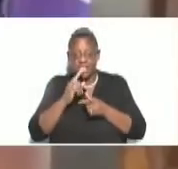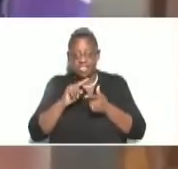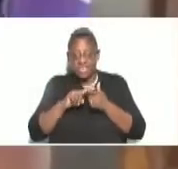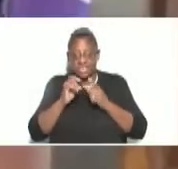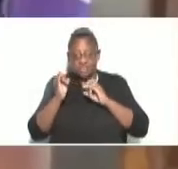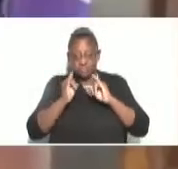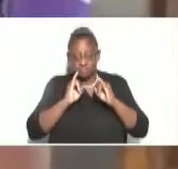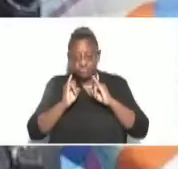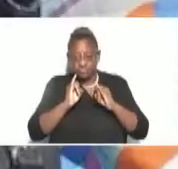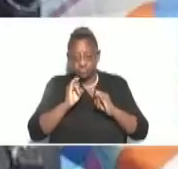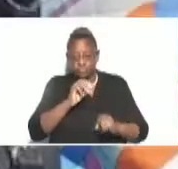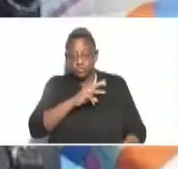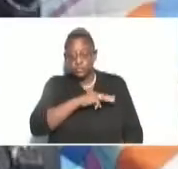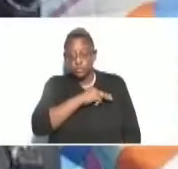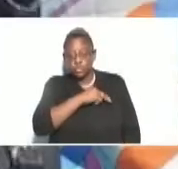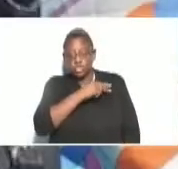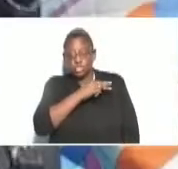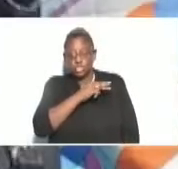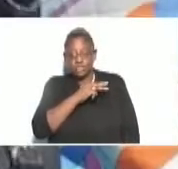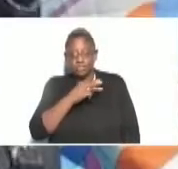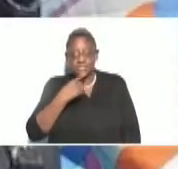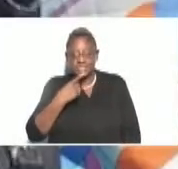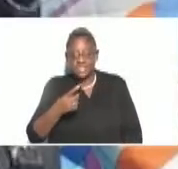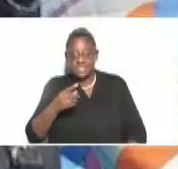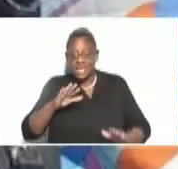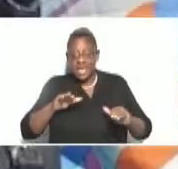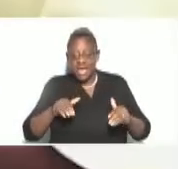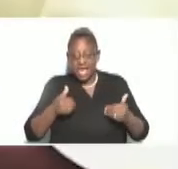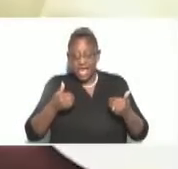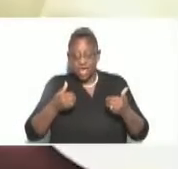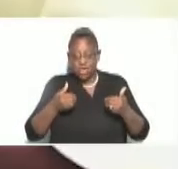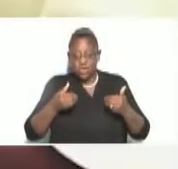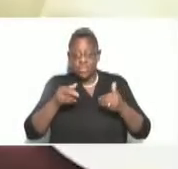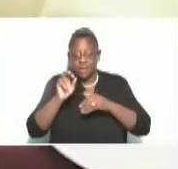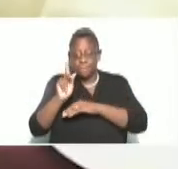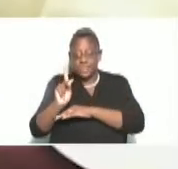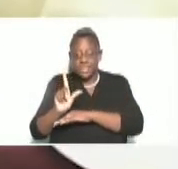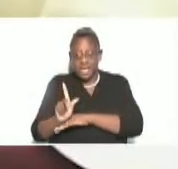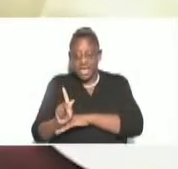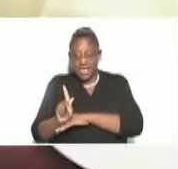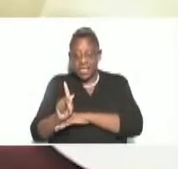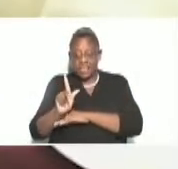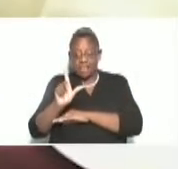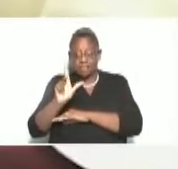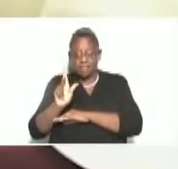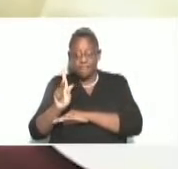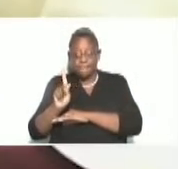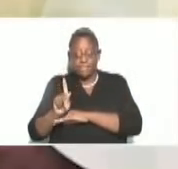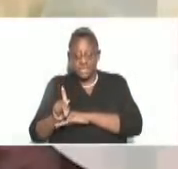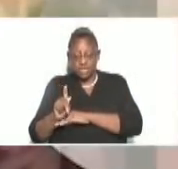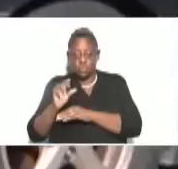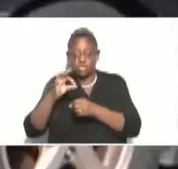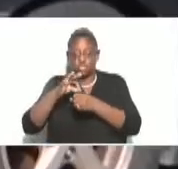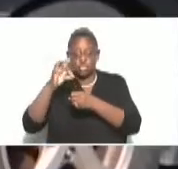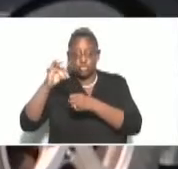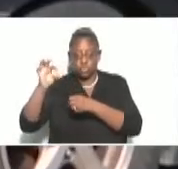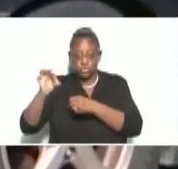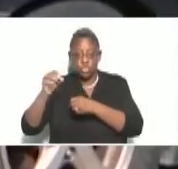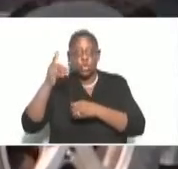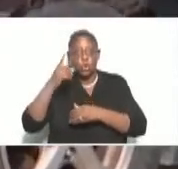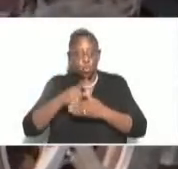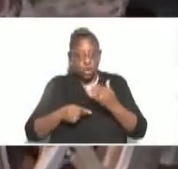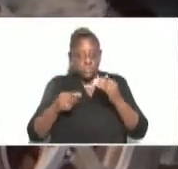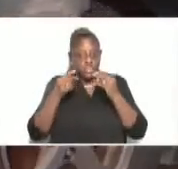2019, Wilscombe himself questioned how the PLP would choose its candidates, who would do so, what is the party looking